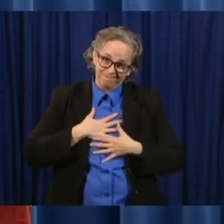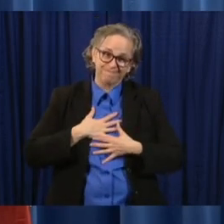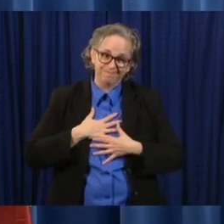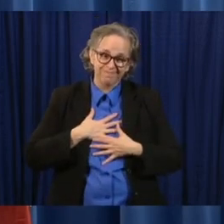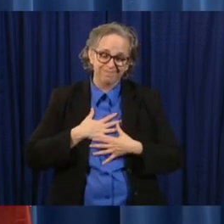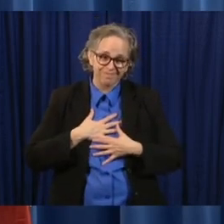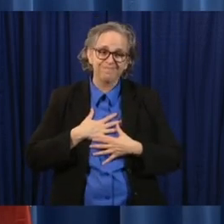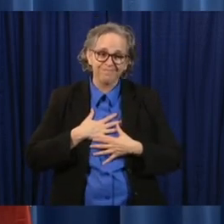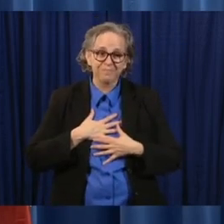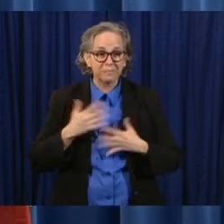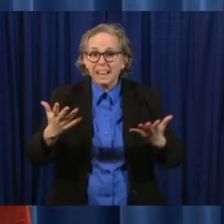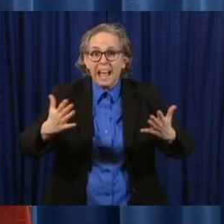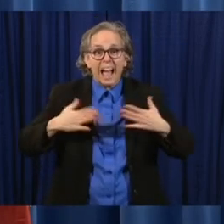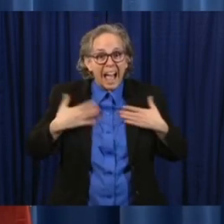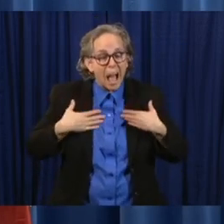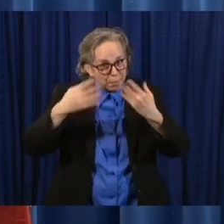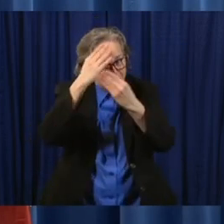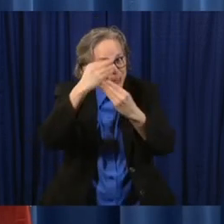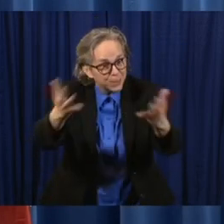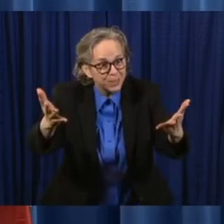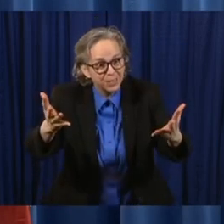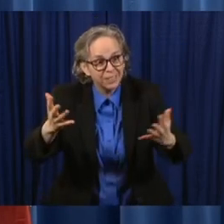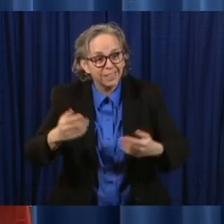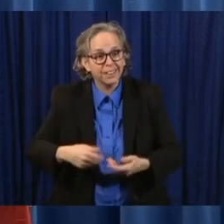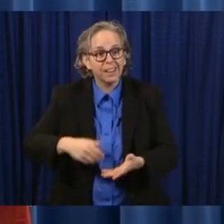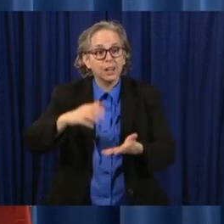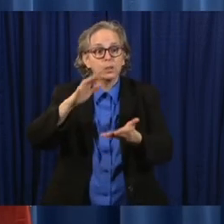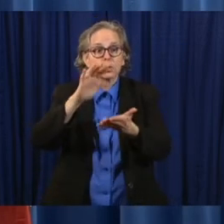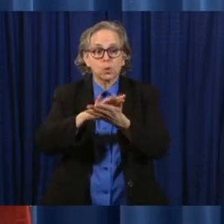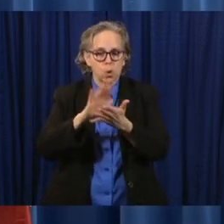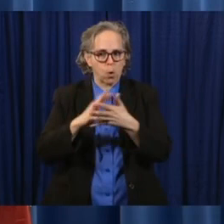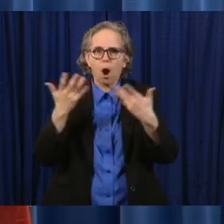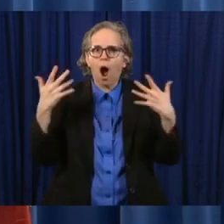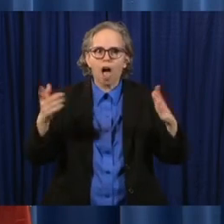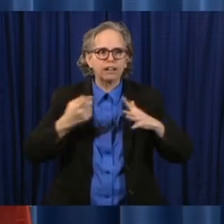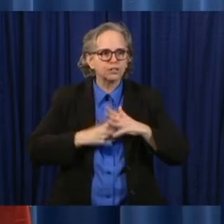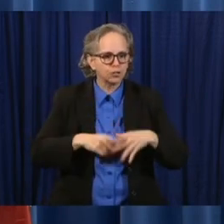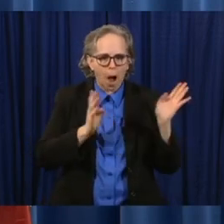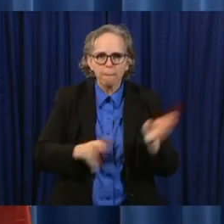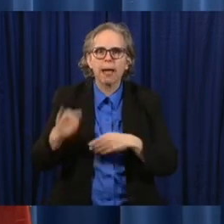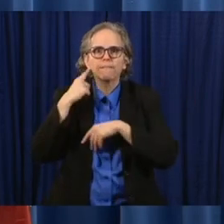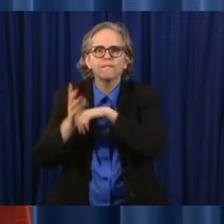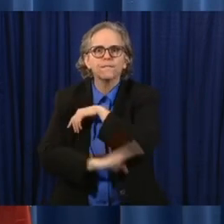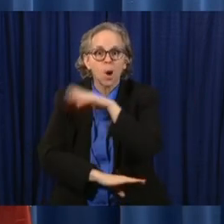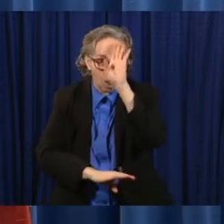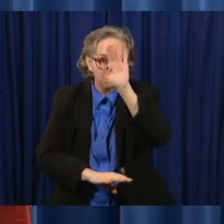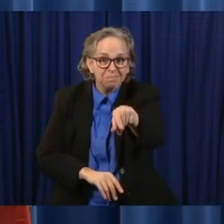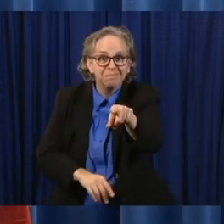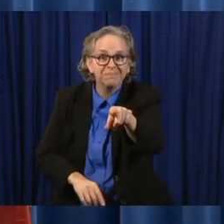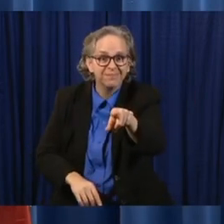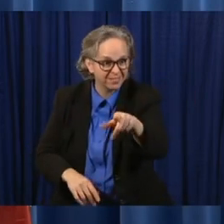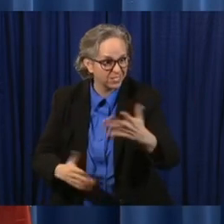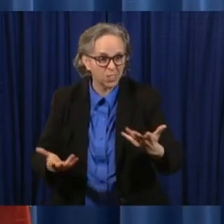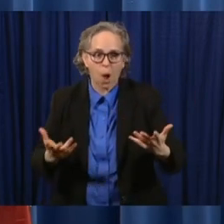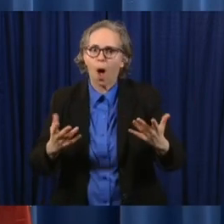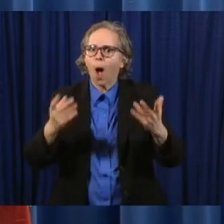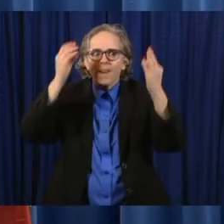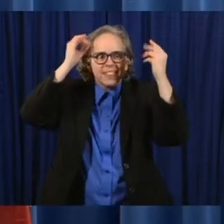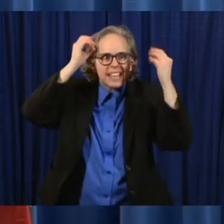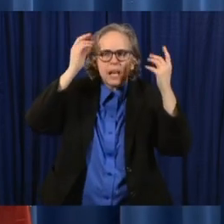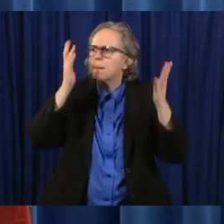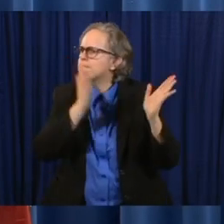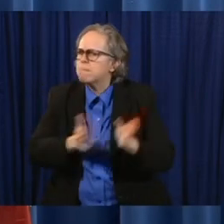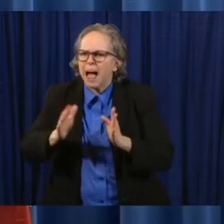in fact, already preparing for the fall. They're thinking about how they would handle